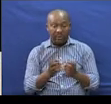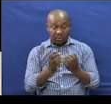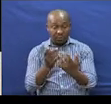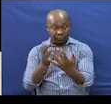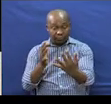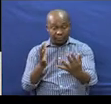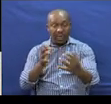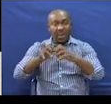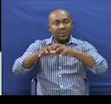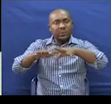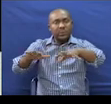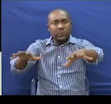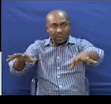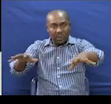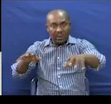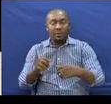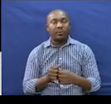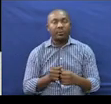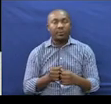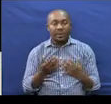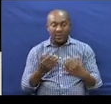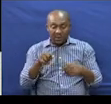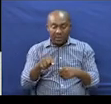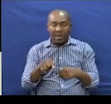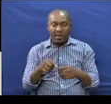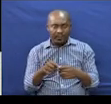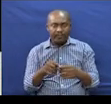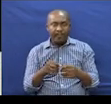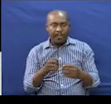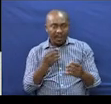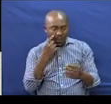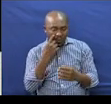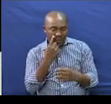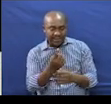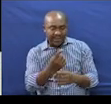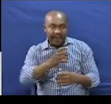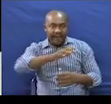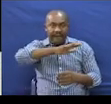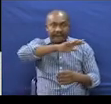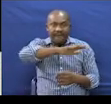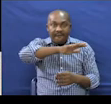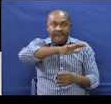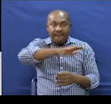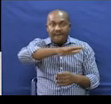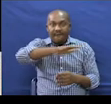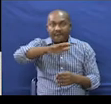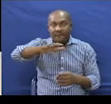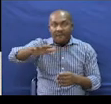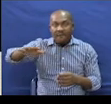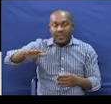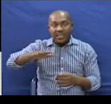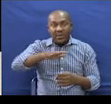highly focused on the physical, or it can be natural